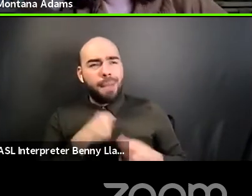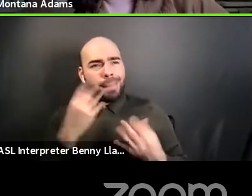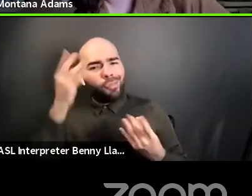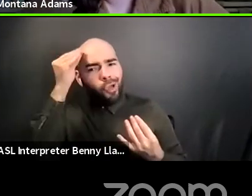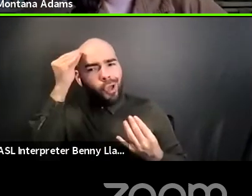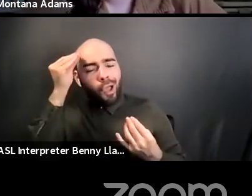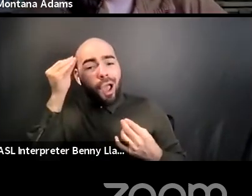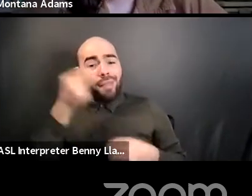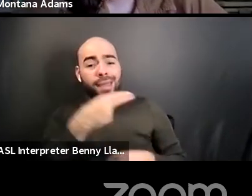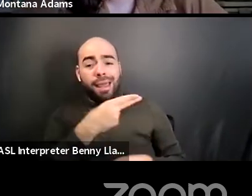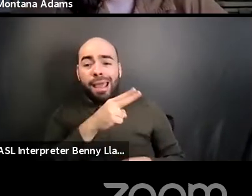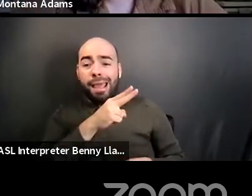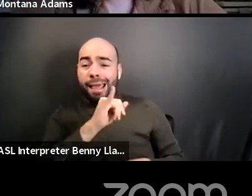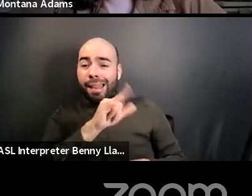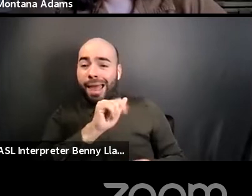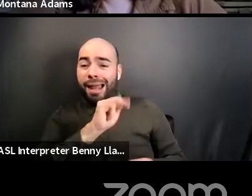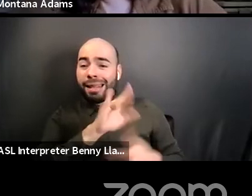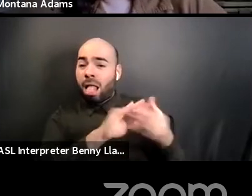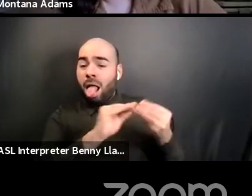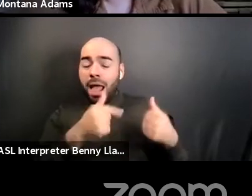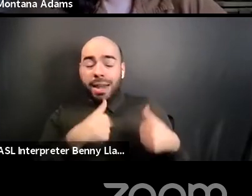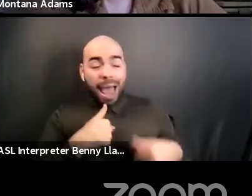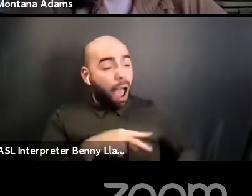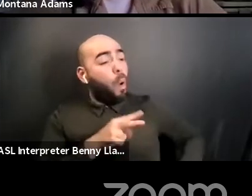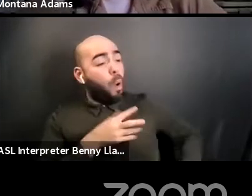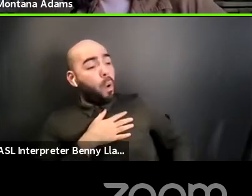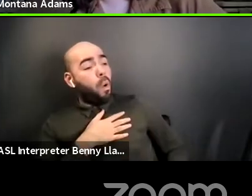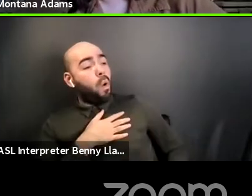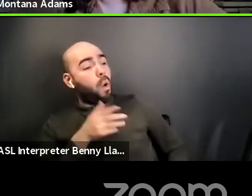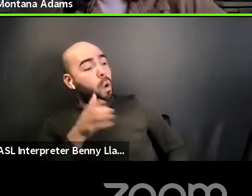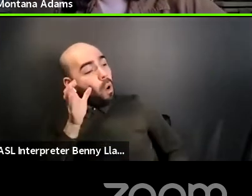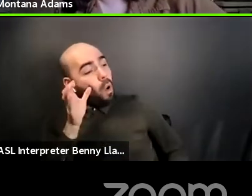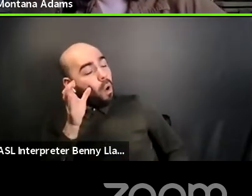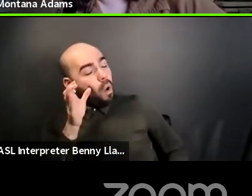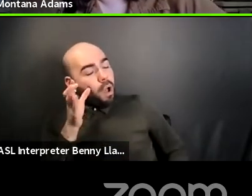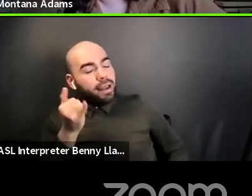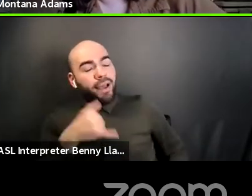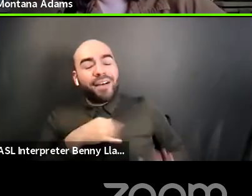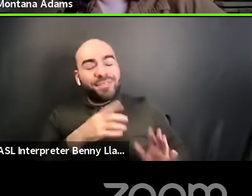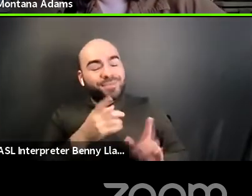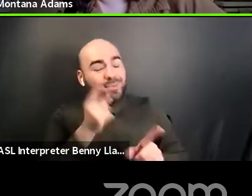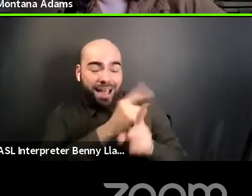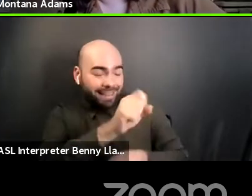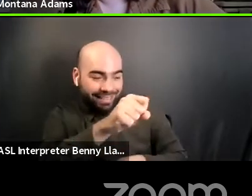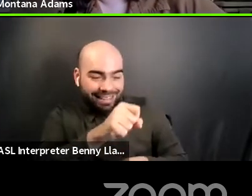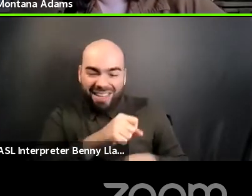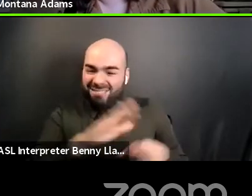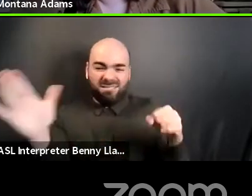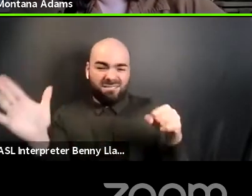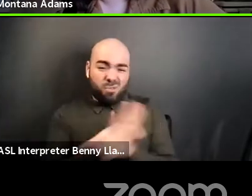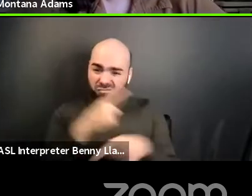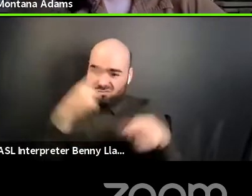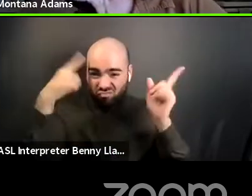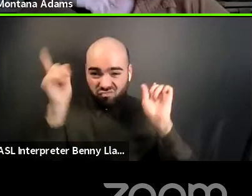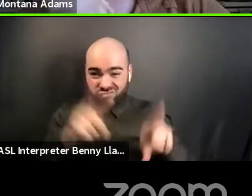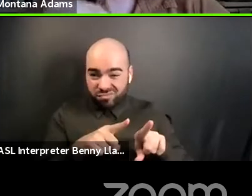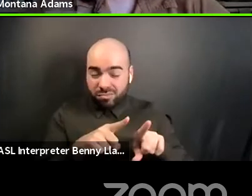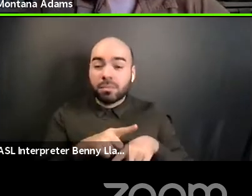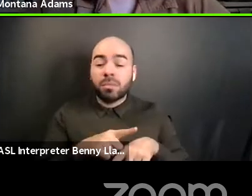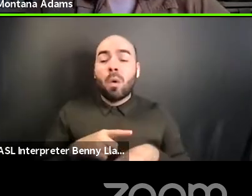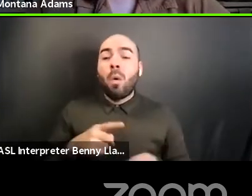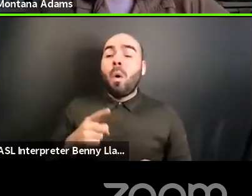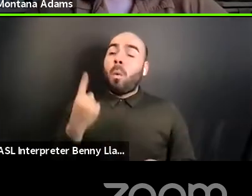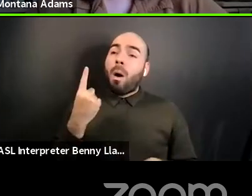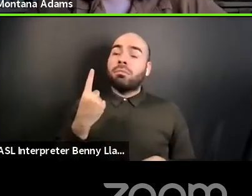that. I feel that. Yeah. So yeah, no, I totally agree. It's like the one thing that I get